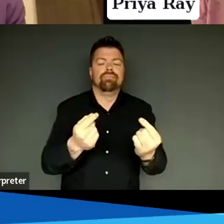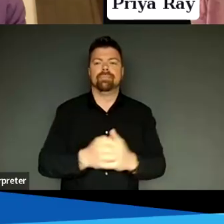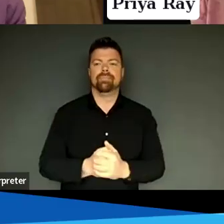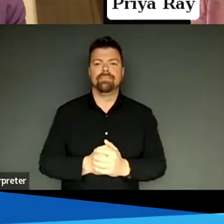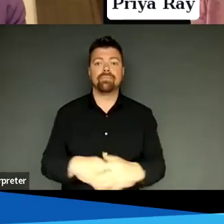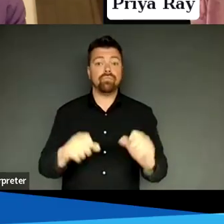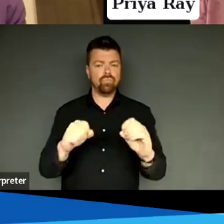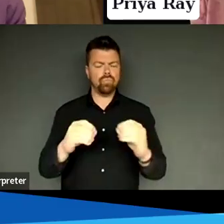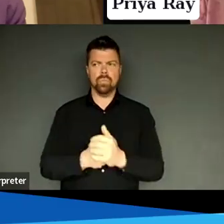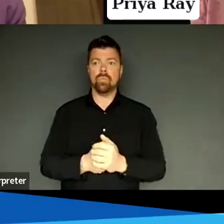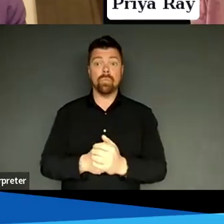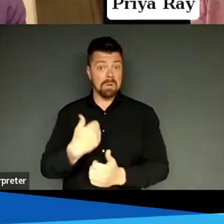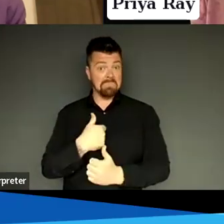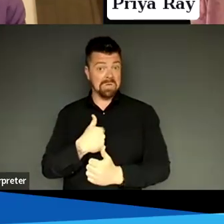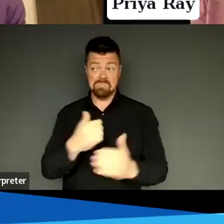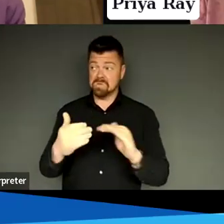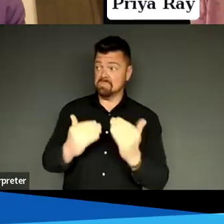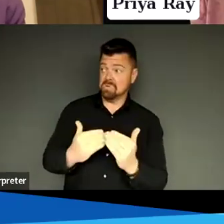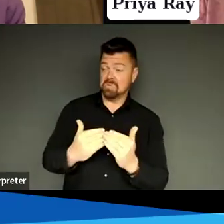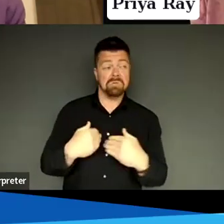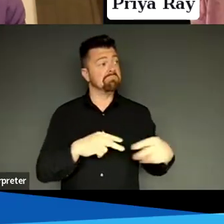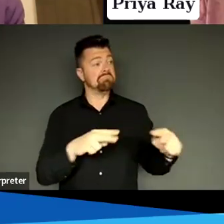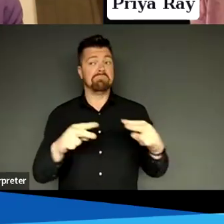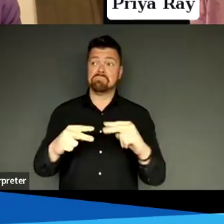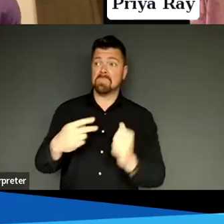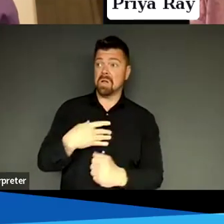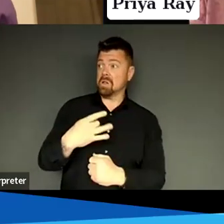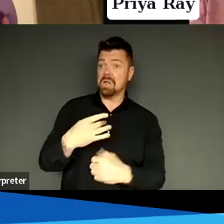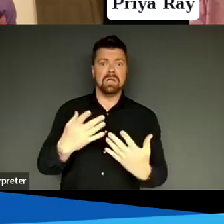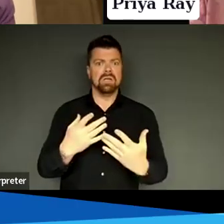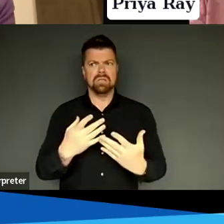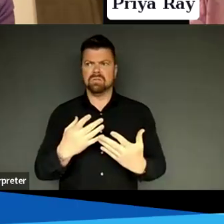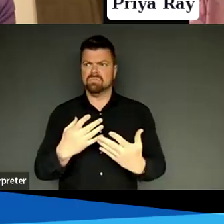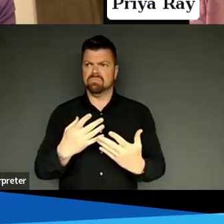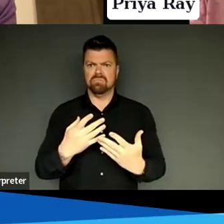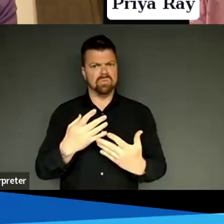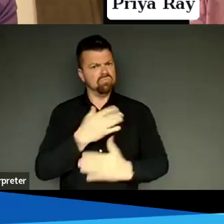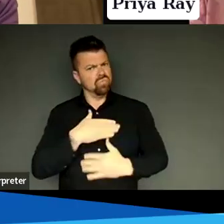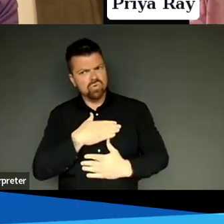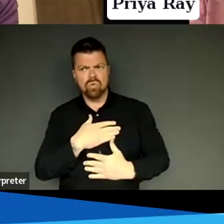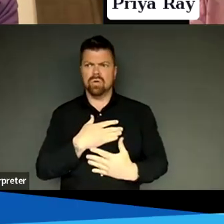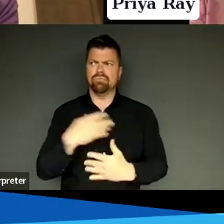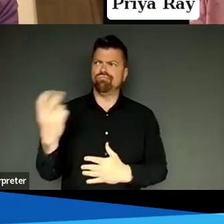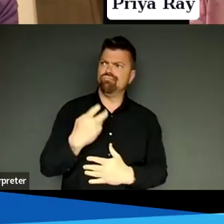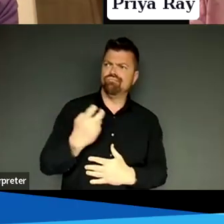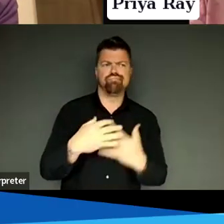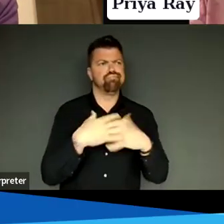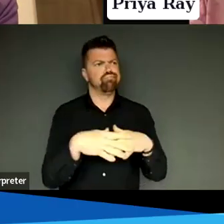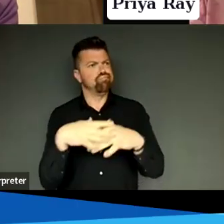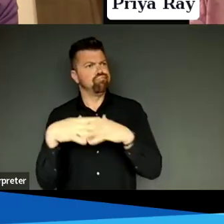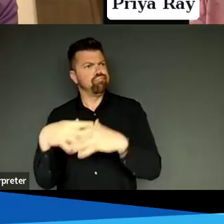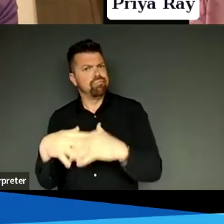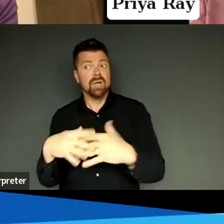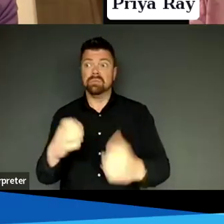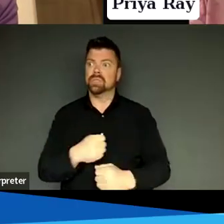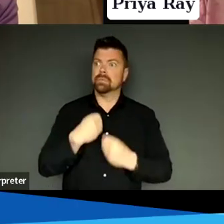I love being out in the community. I like other people to see me out in the community and hope that inspire other people to come out. I like to